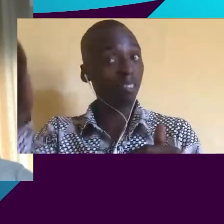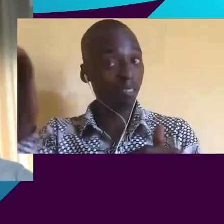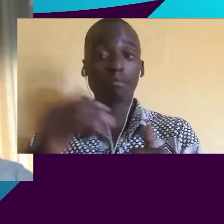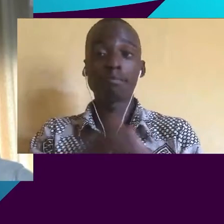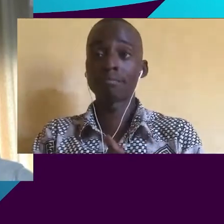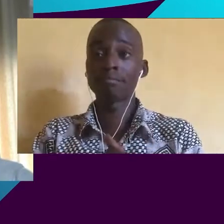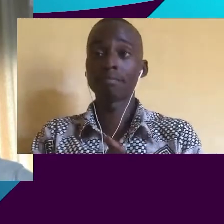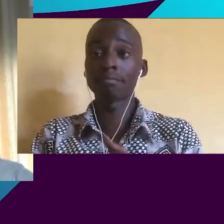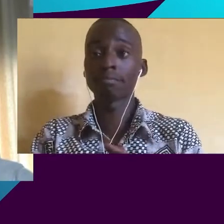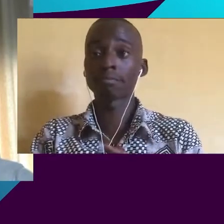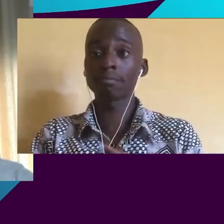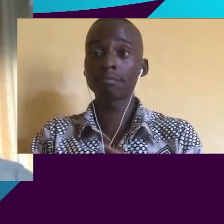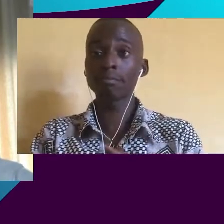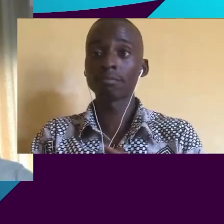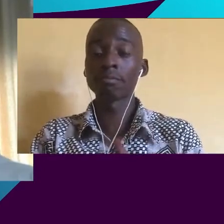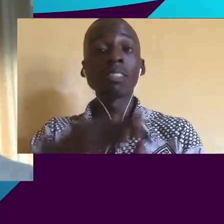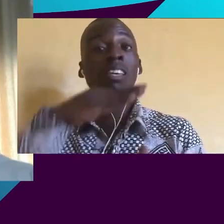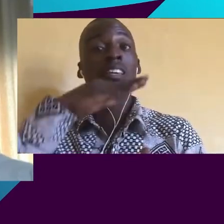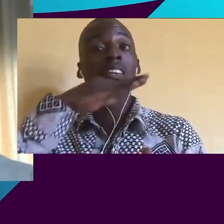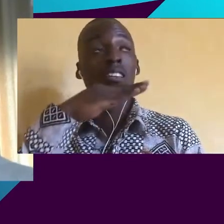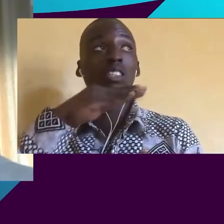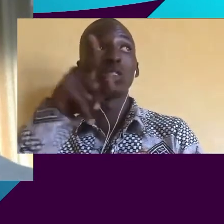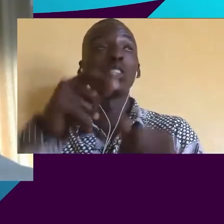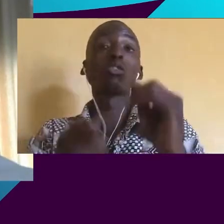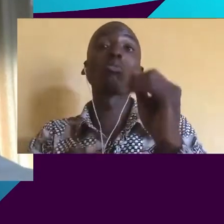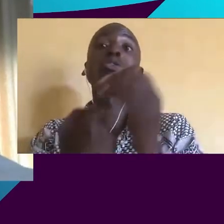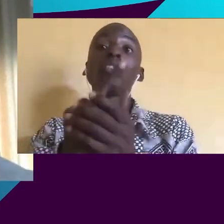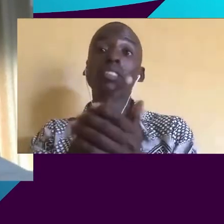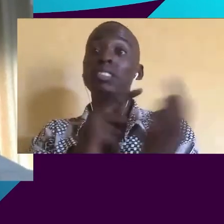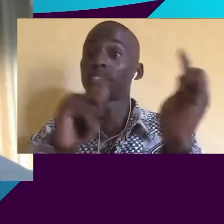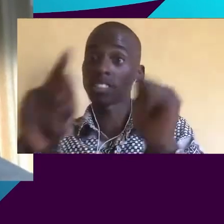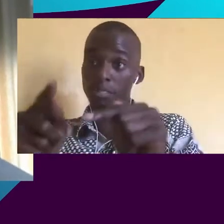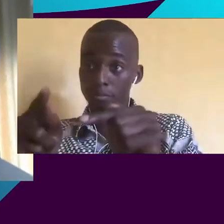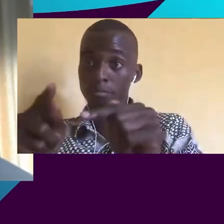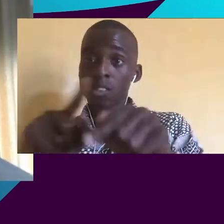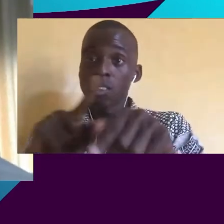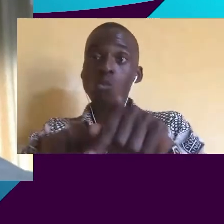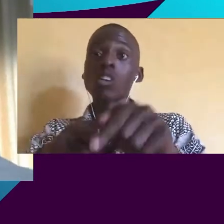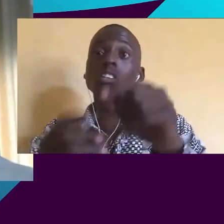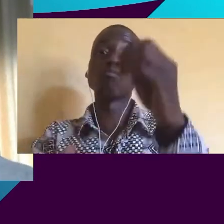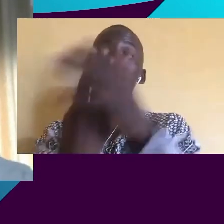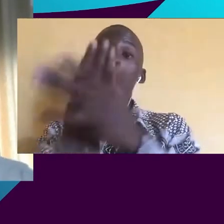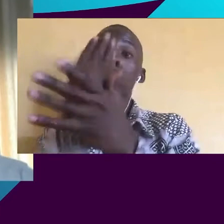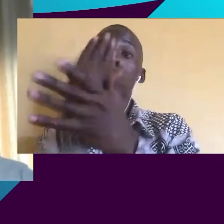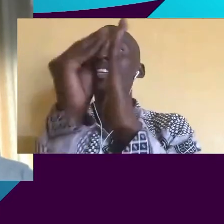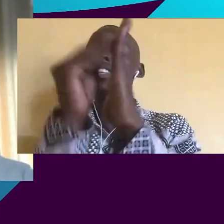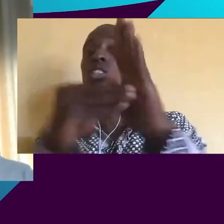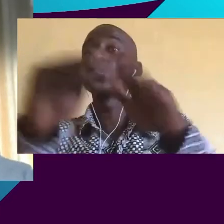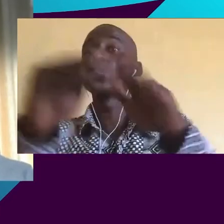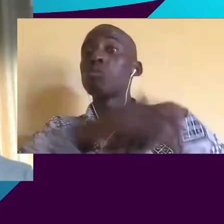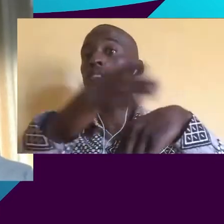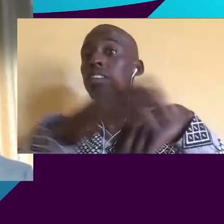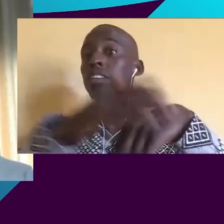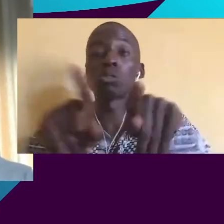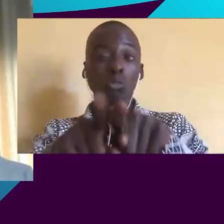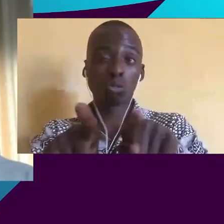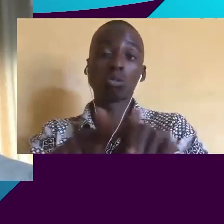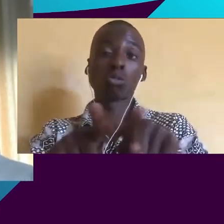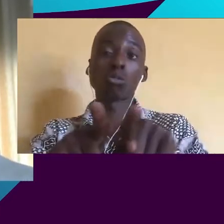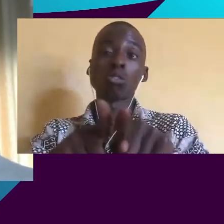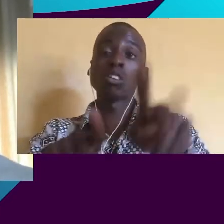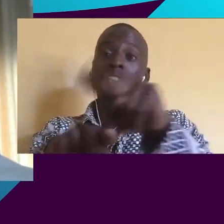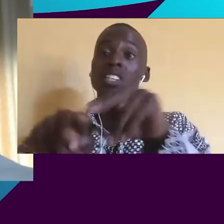the many coaches. So these opportunities come when we generate a list of players, also generate a list of national team players,